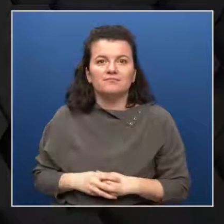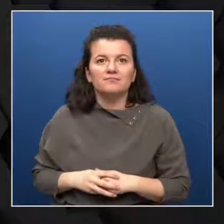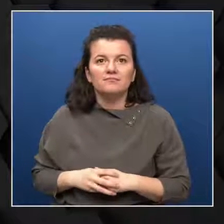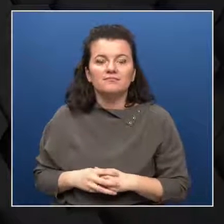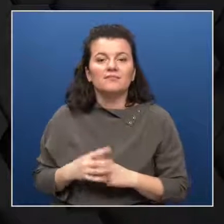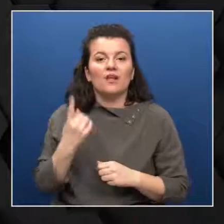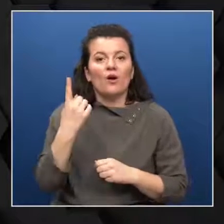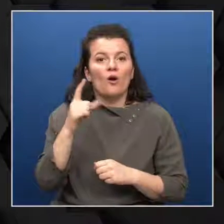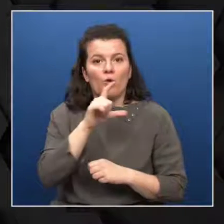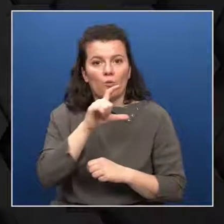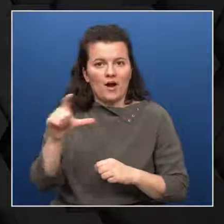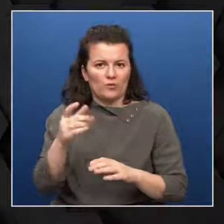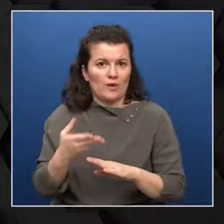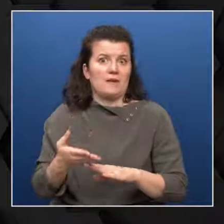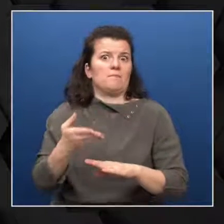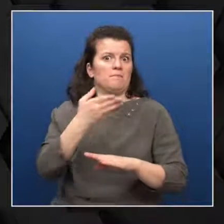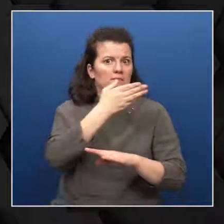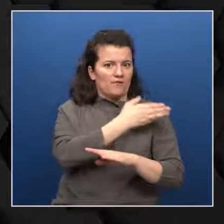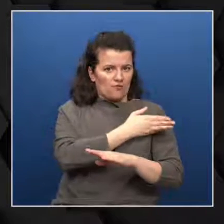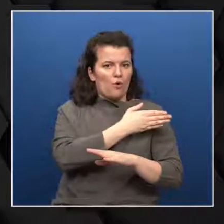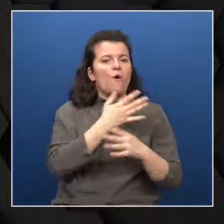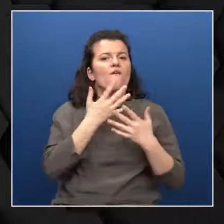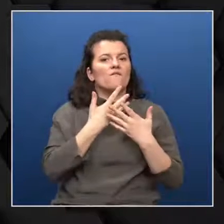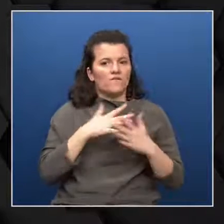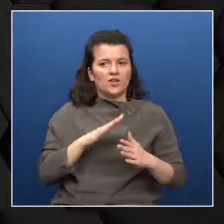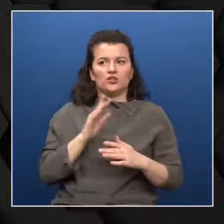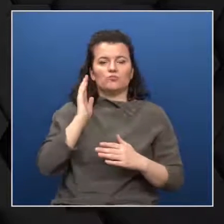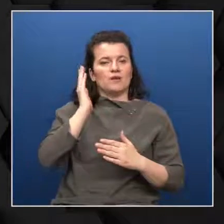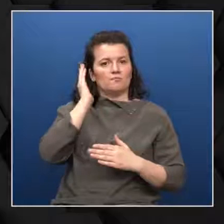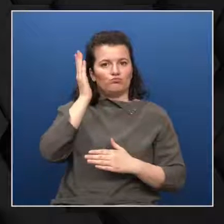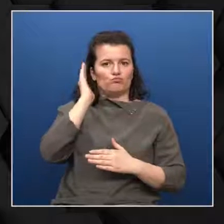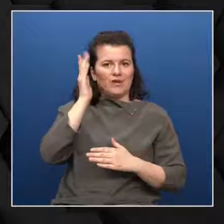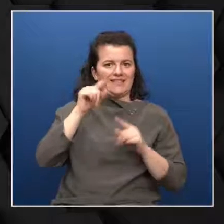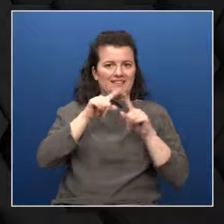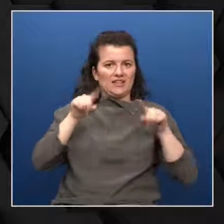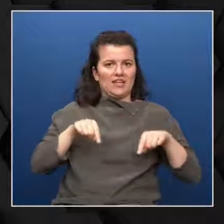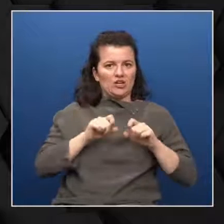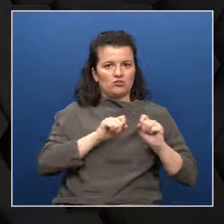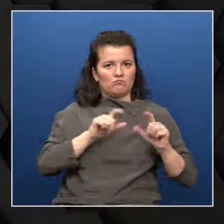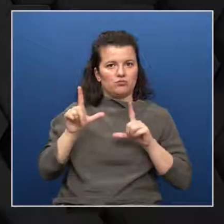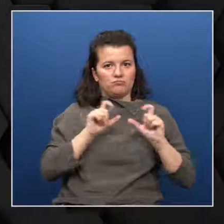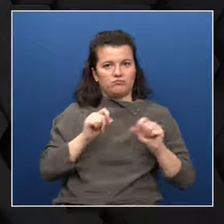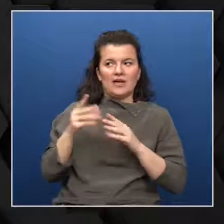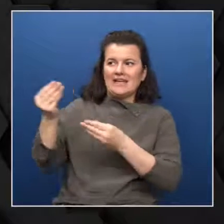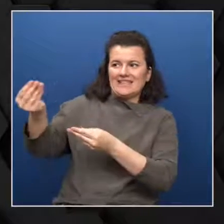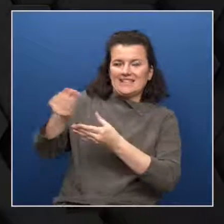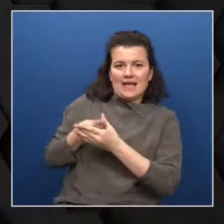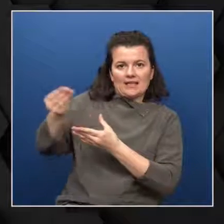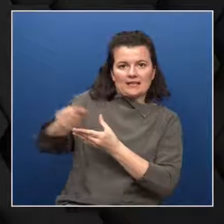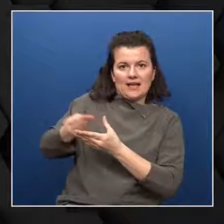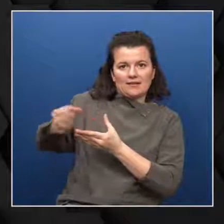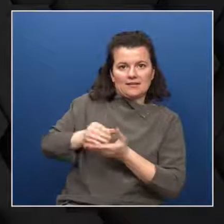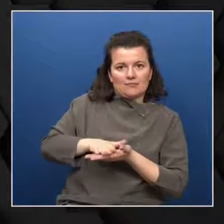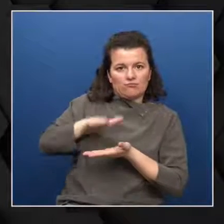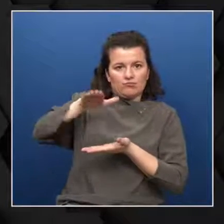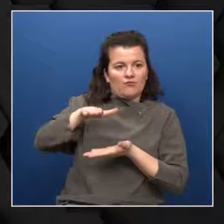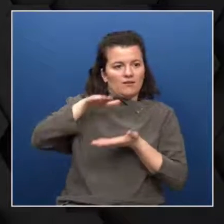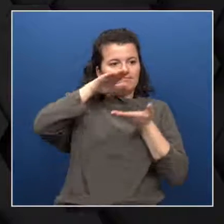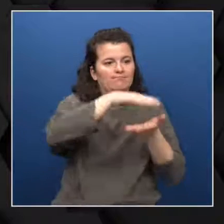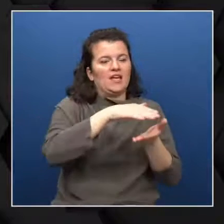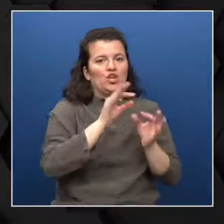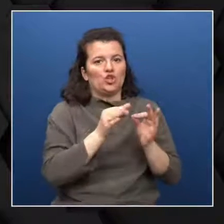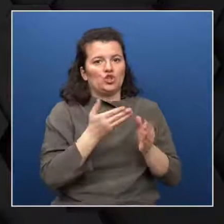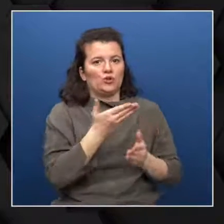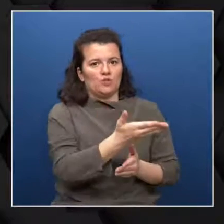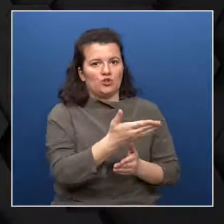people had to submit their like draft presentation. Yeah. People have to realize it doesn't have to be like the final thing. Yeah. Nobody is going